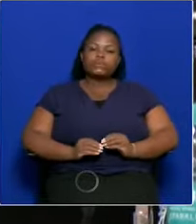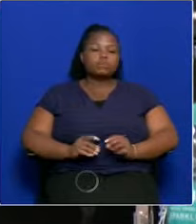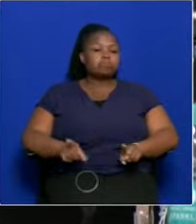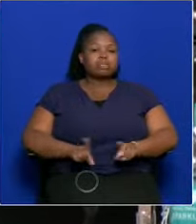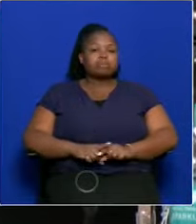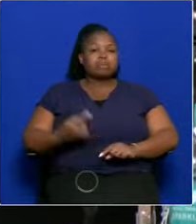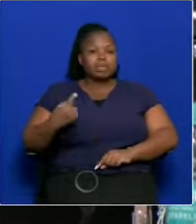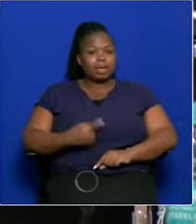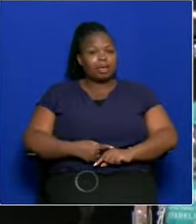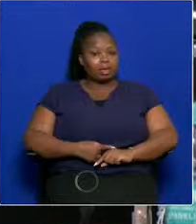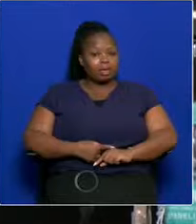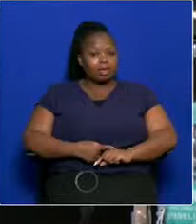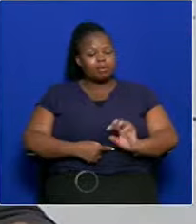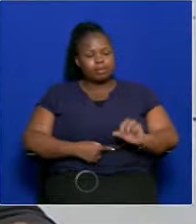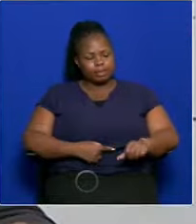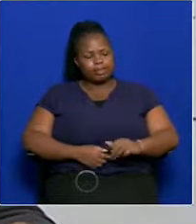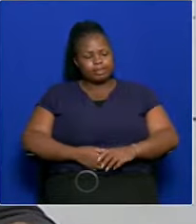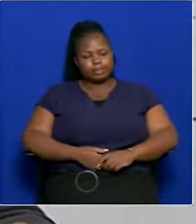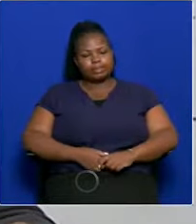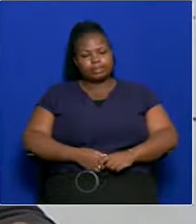Yes.